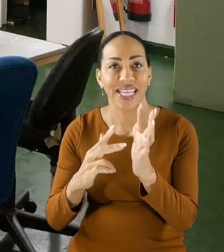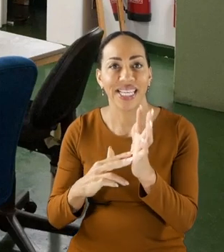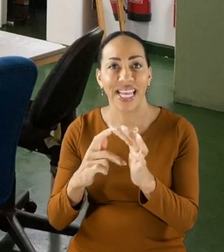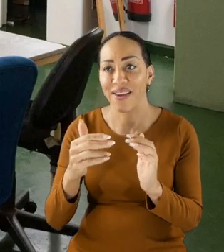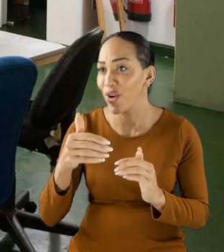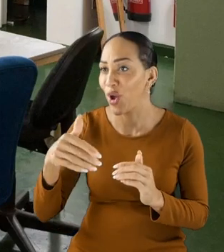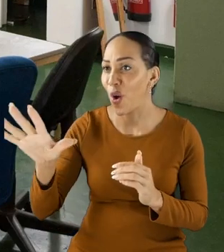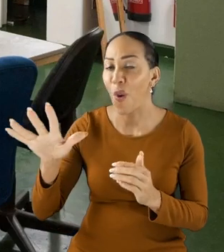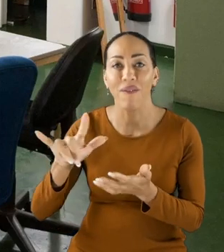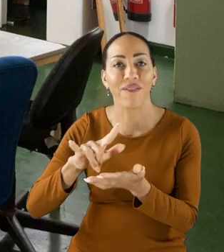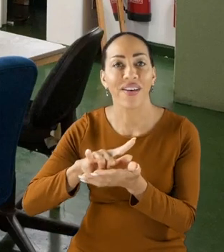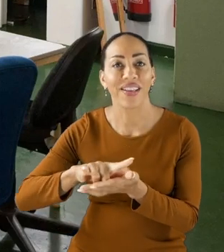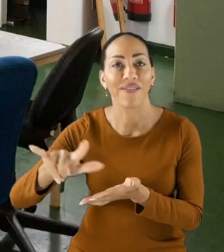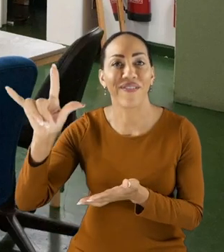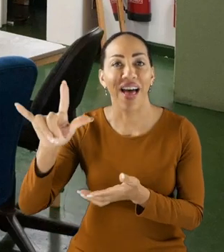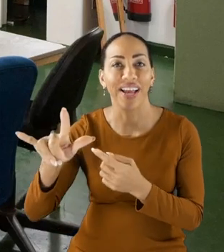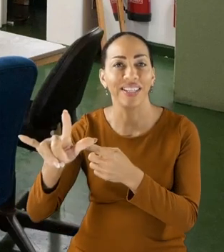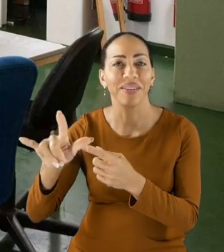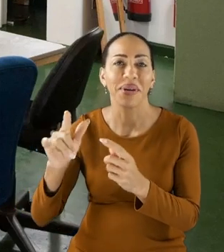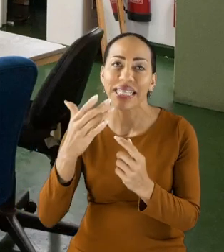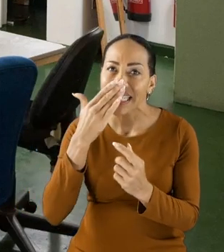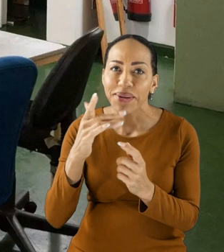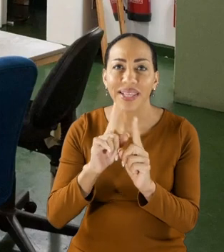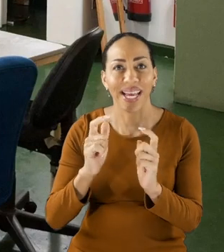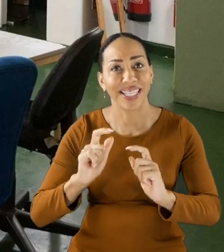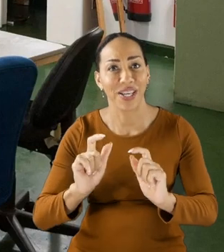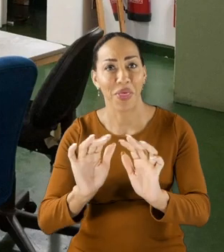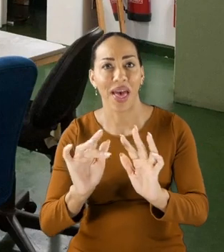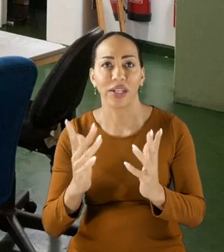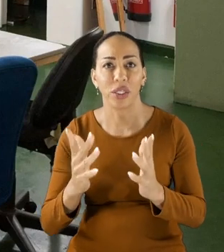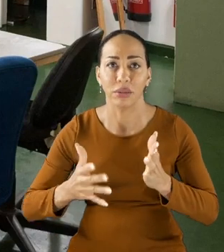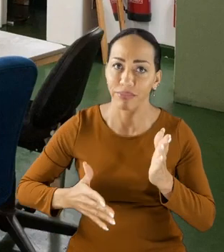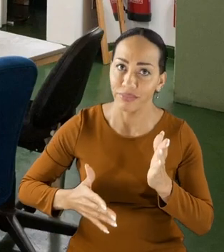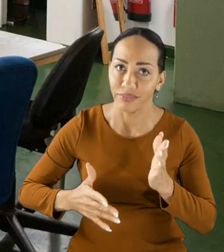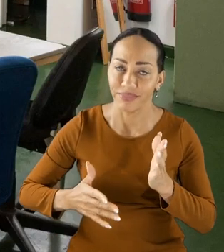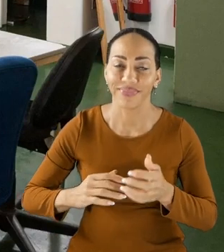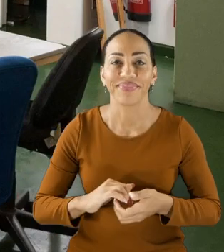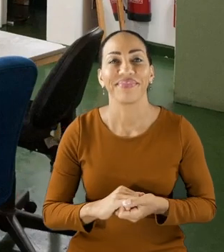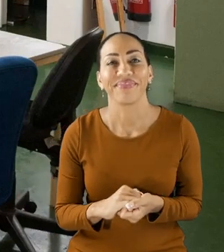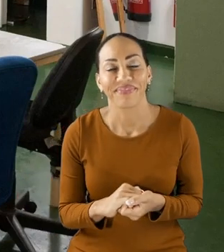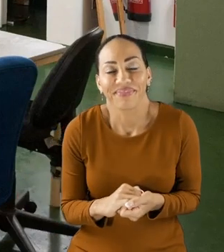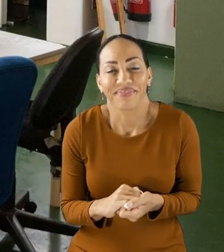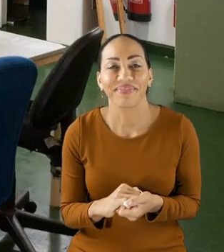Steve can go off on his flight and wherever he's going, and he can still be here, at least very still.